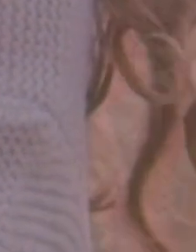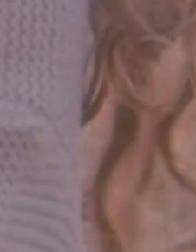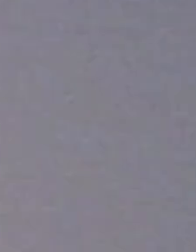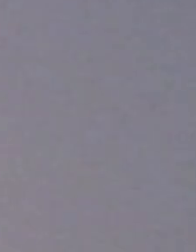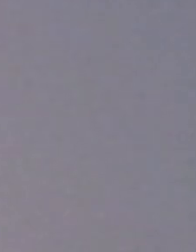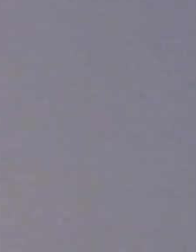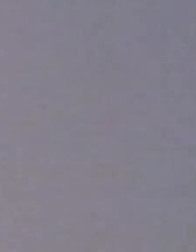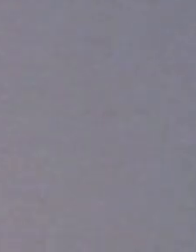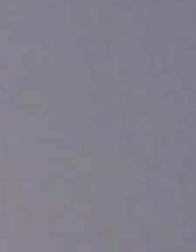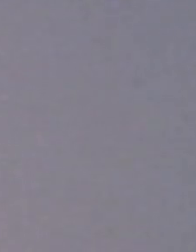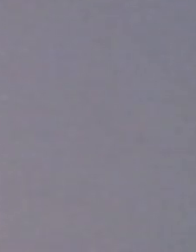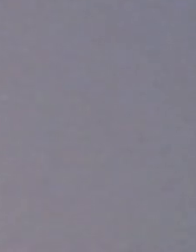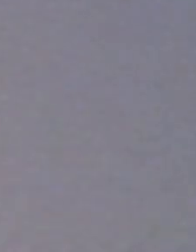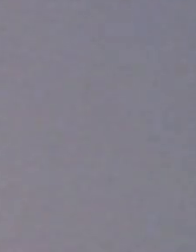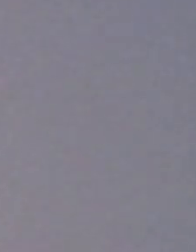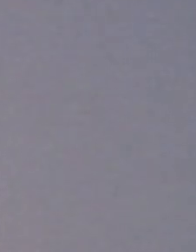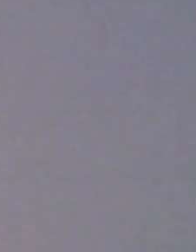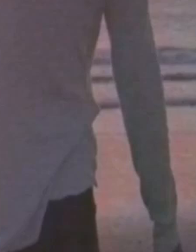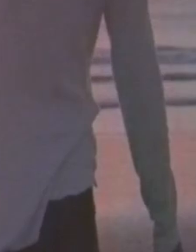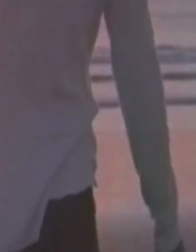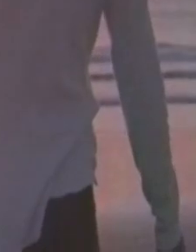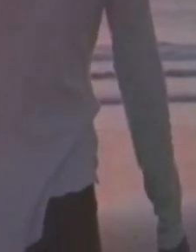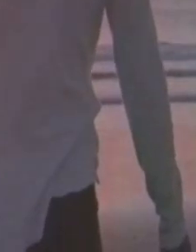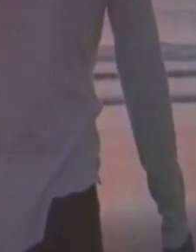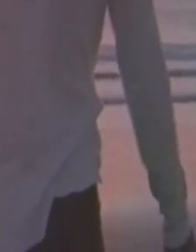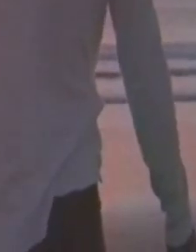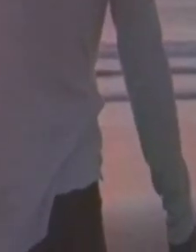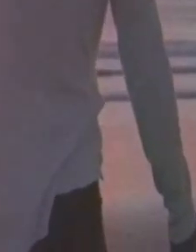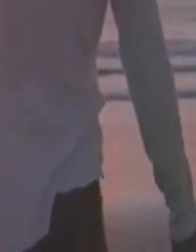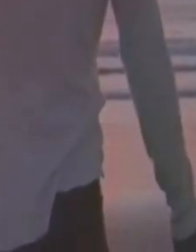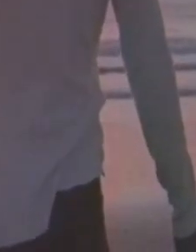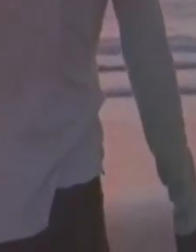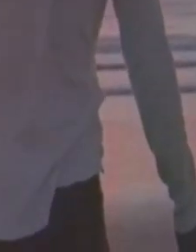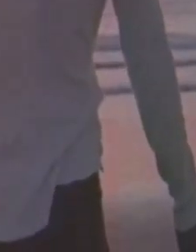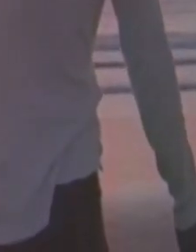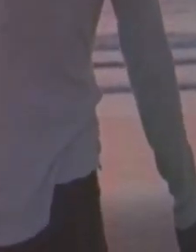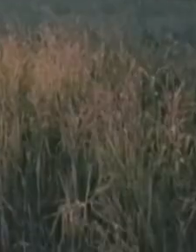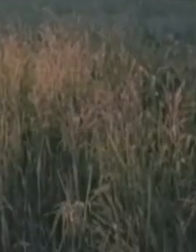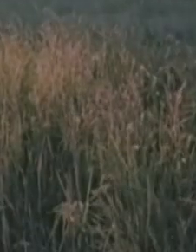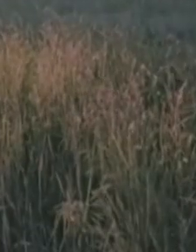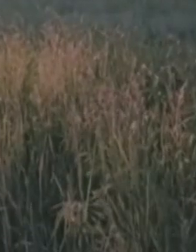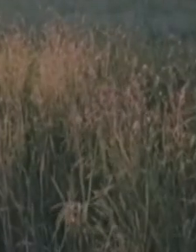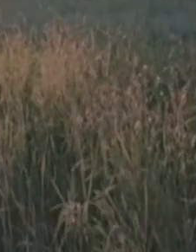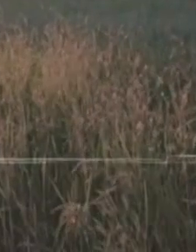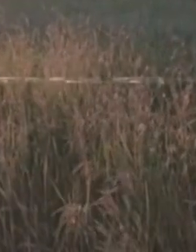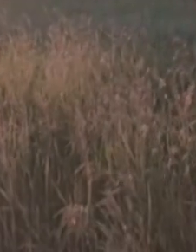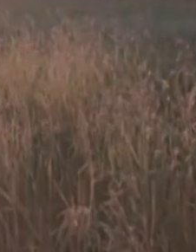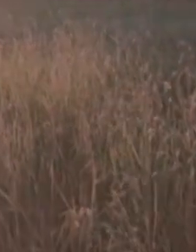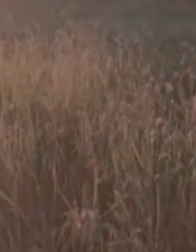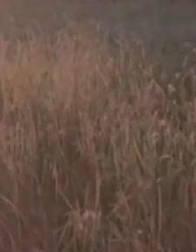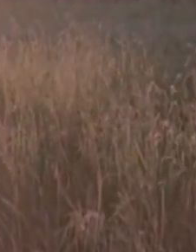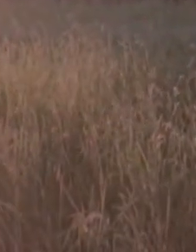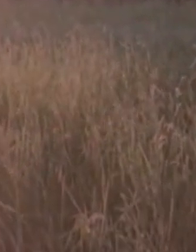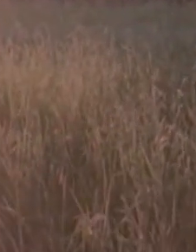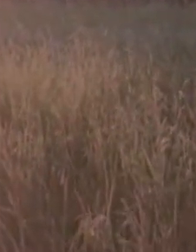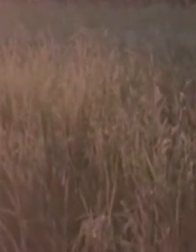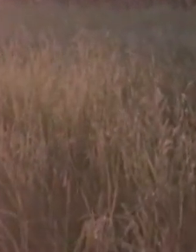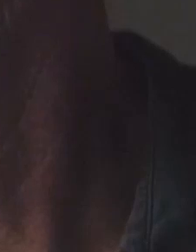child, to make a rebel his friend, to set the prisoner free. You matter to